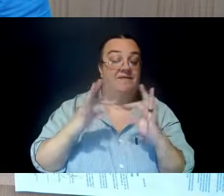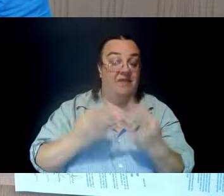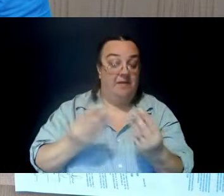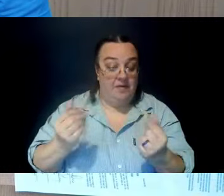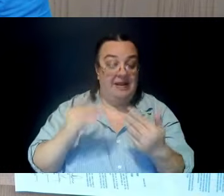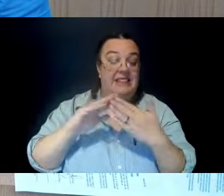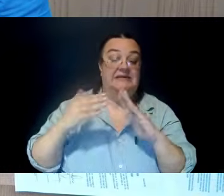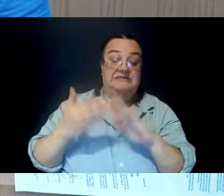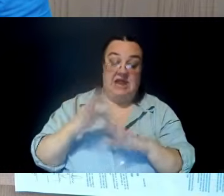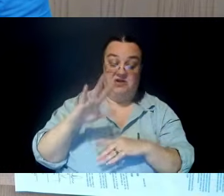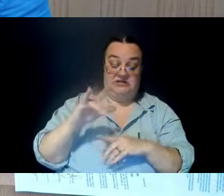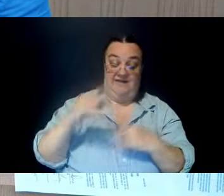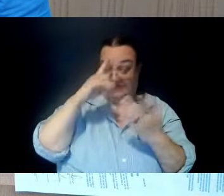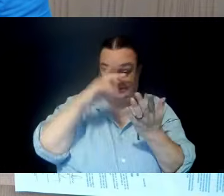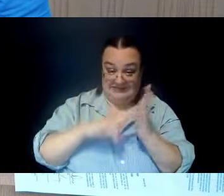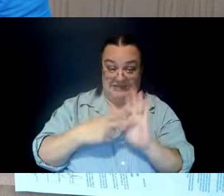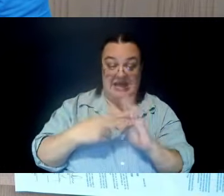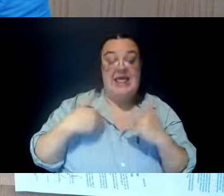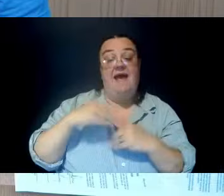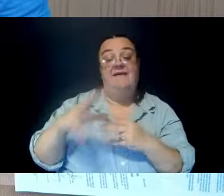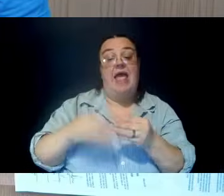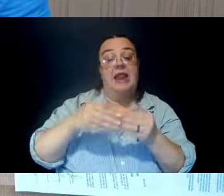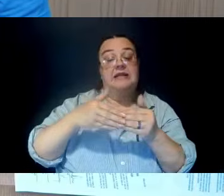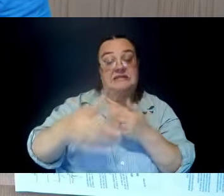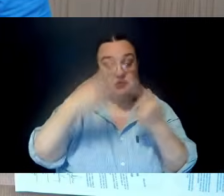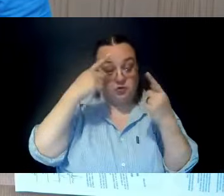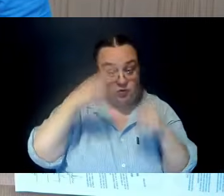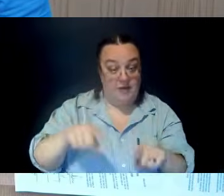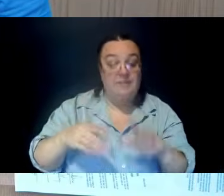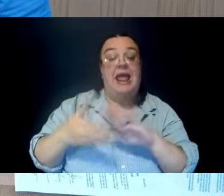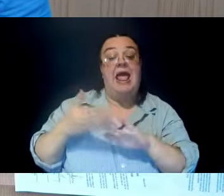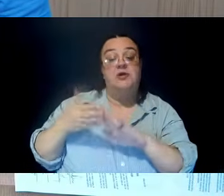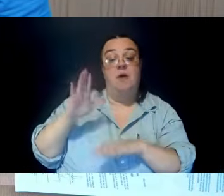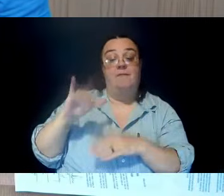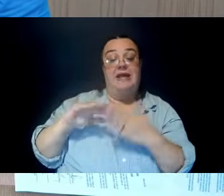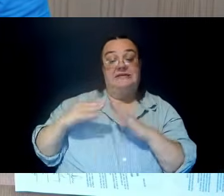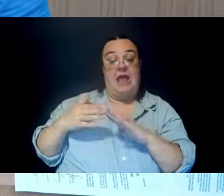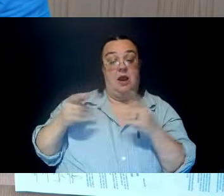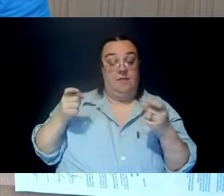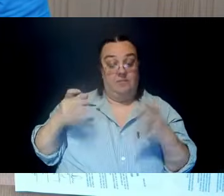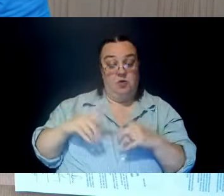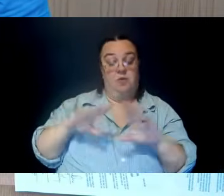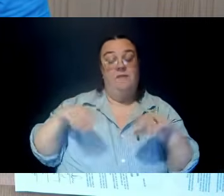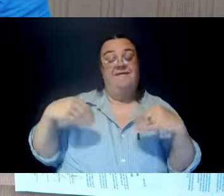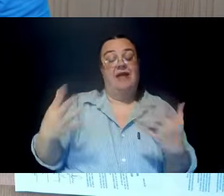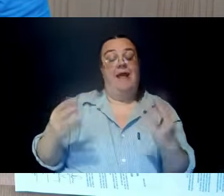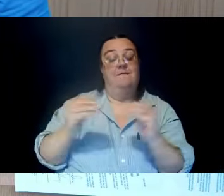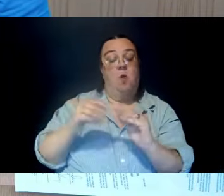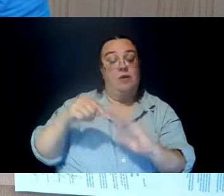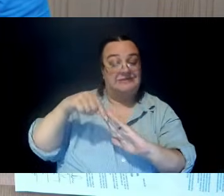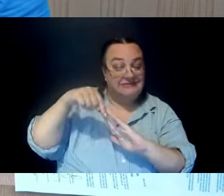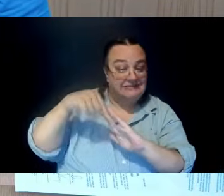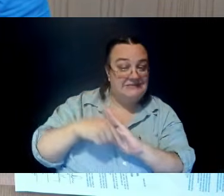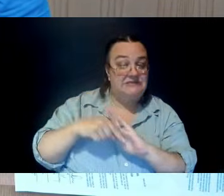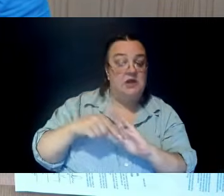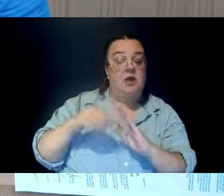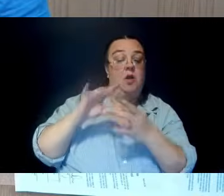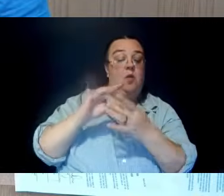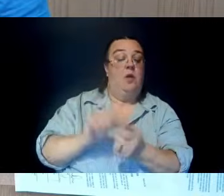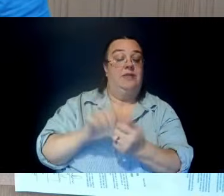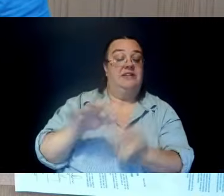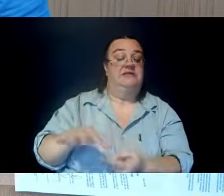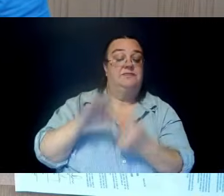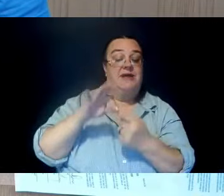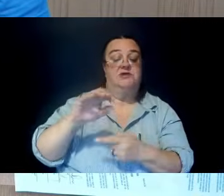into an annexation agreement executed by the town administrator to provide further details regarding the special municipal tax